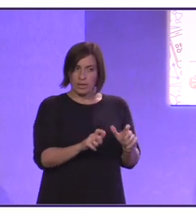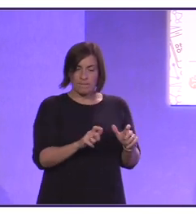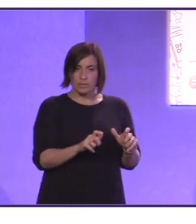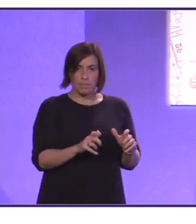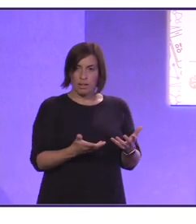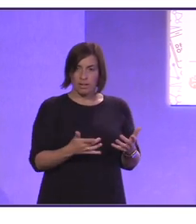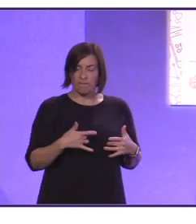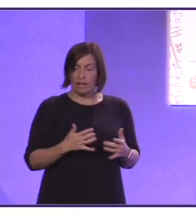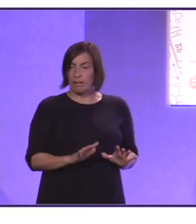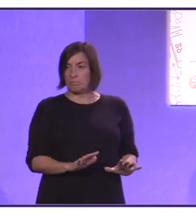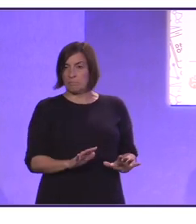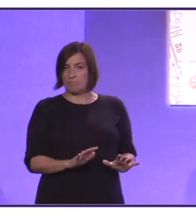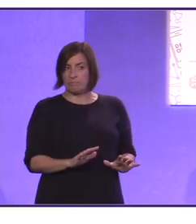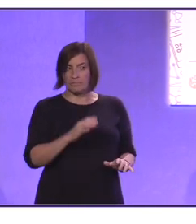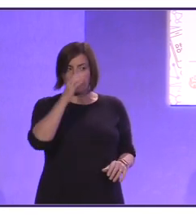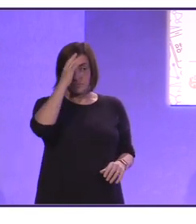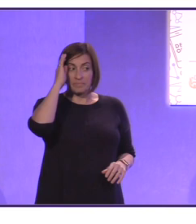to have.